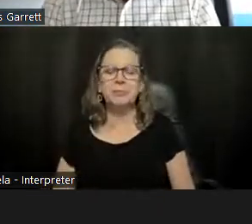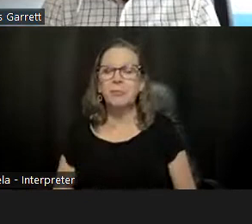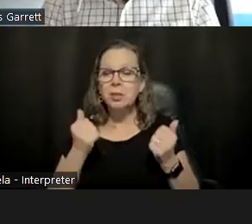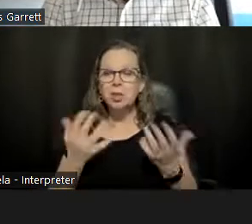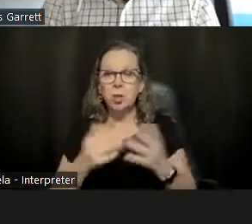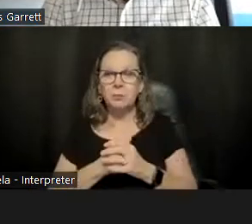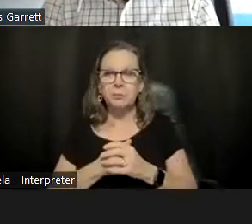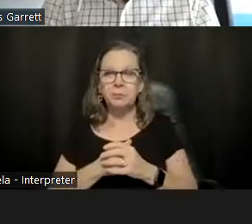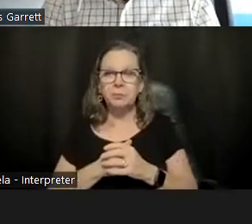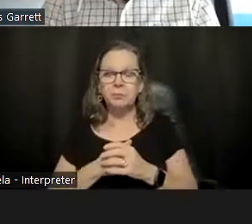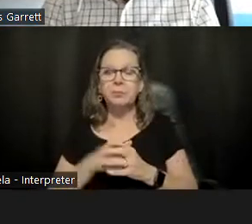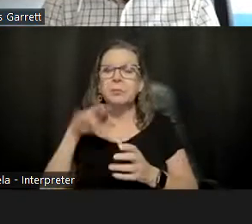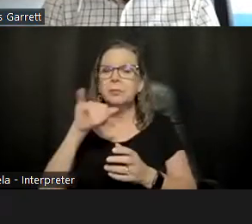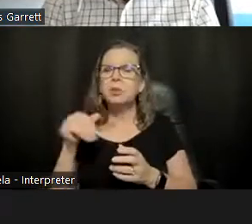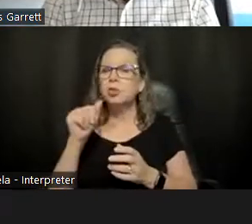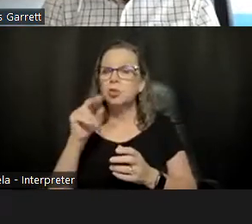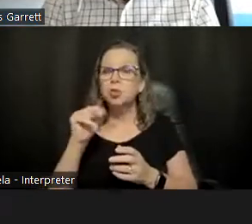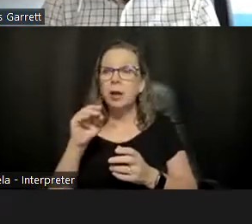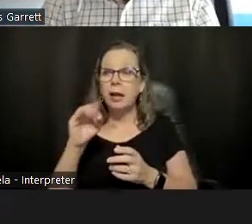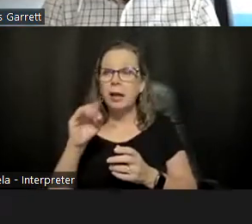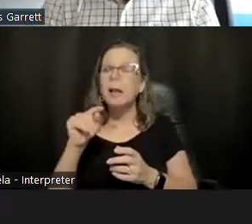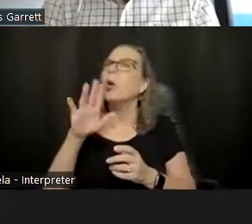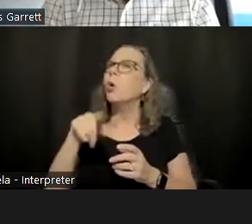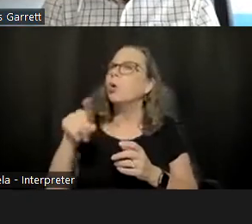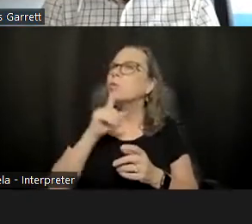So, Janet, Janet, you are